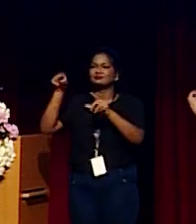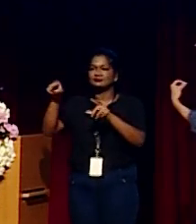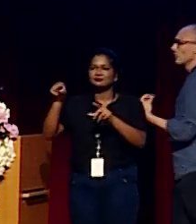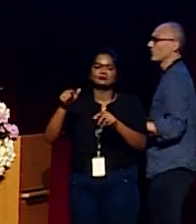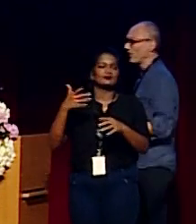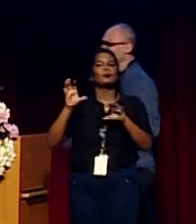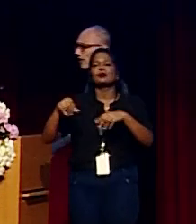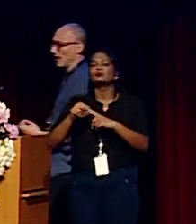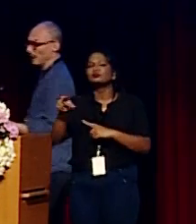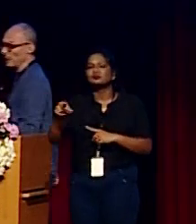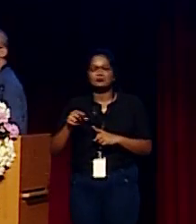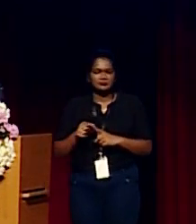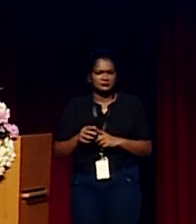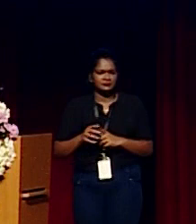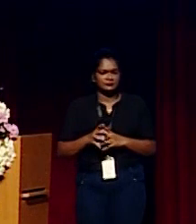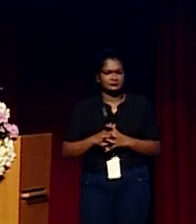again, you can do the same.